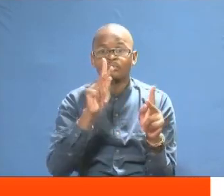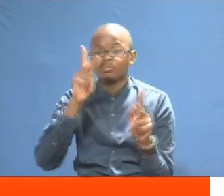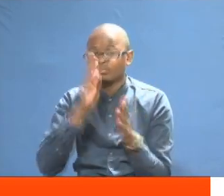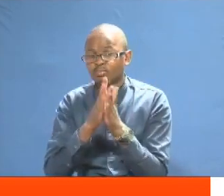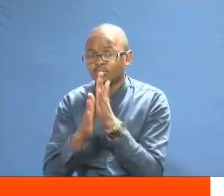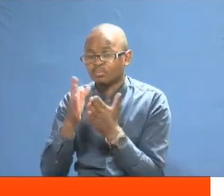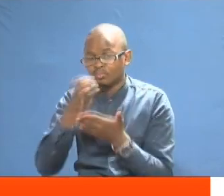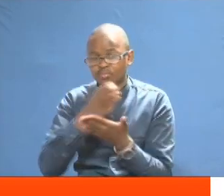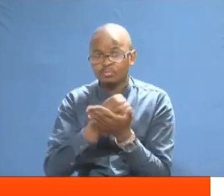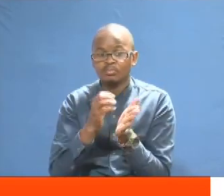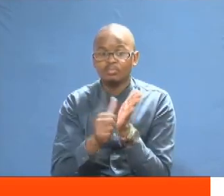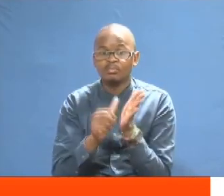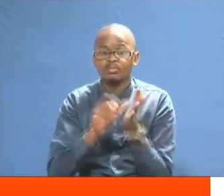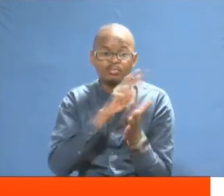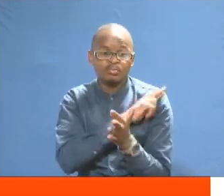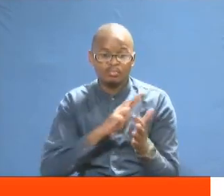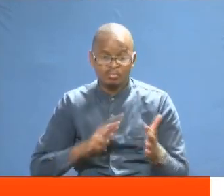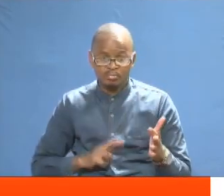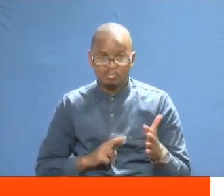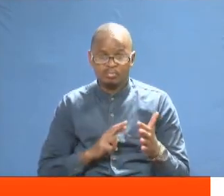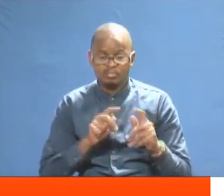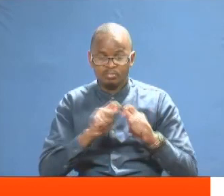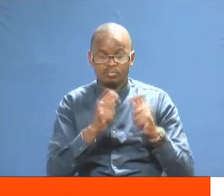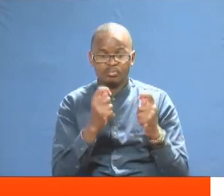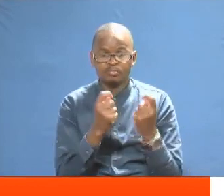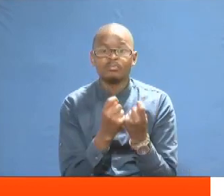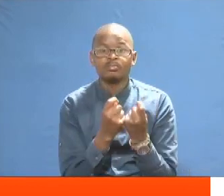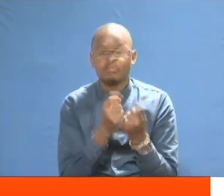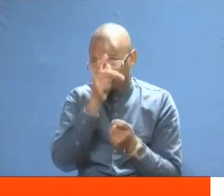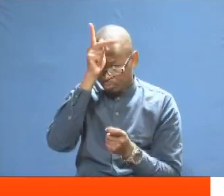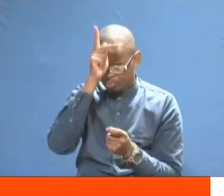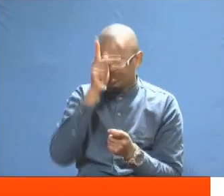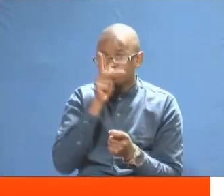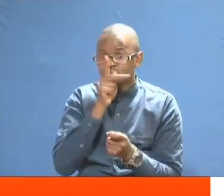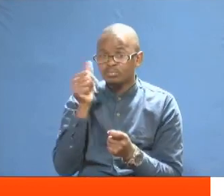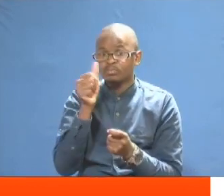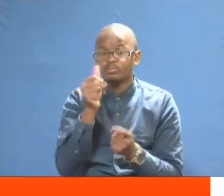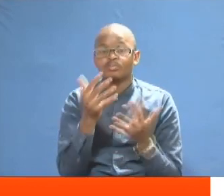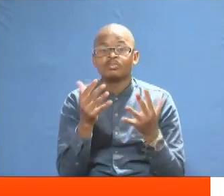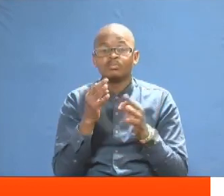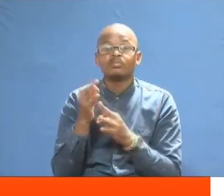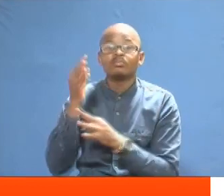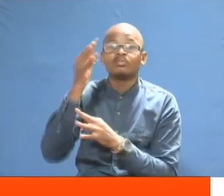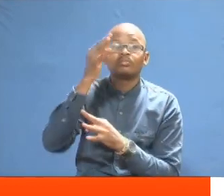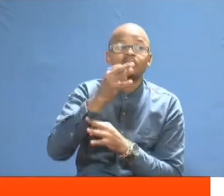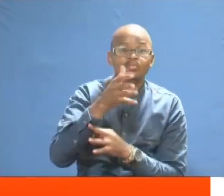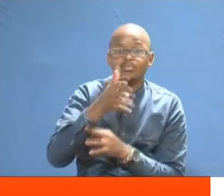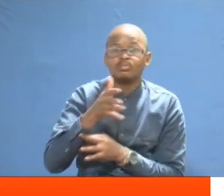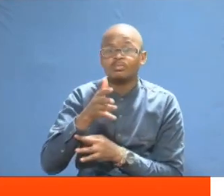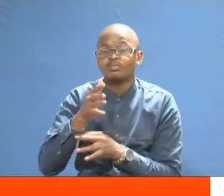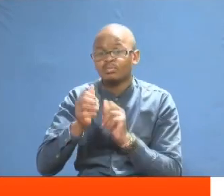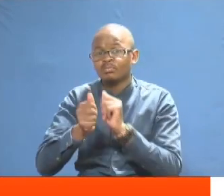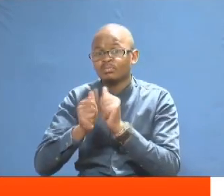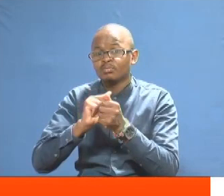of your economic status, your religion, your tribe, your parents, or anybody else. And that is why in future we are saying this is a game